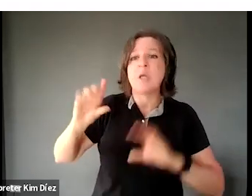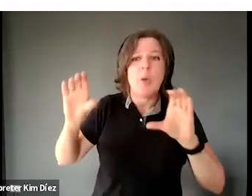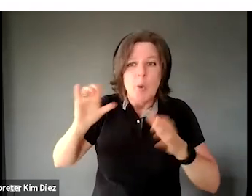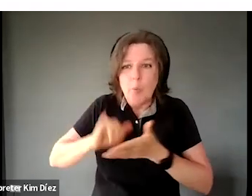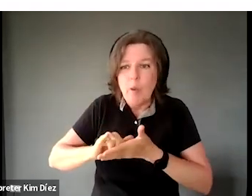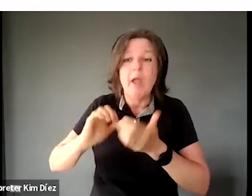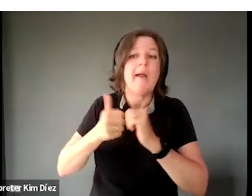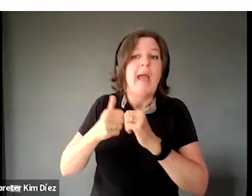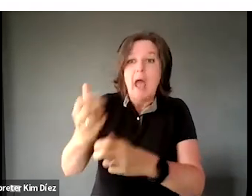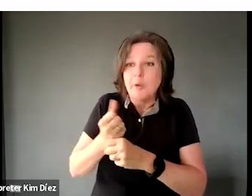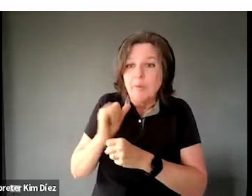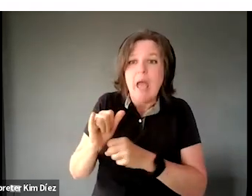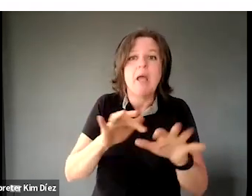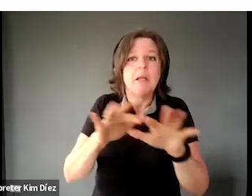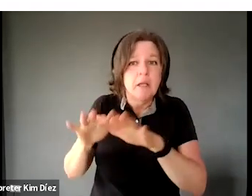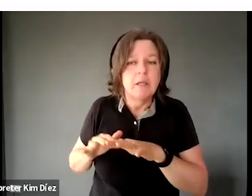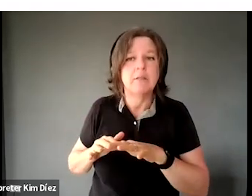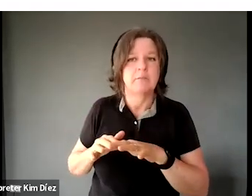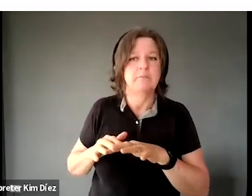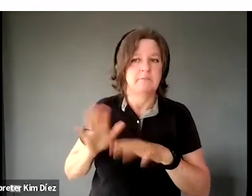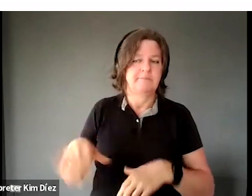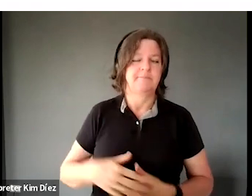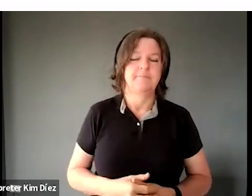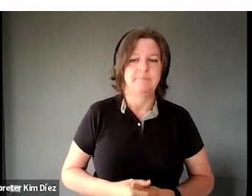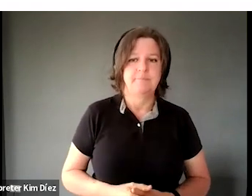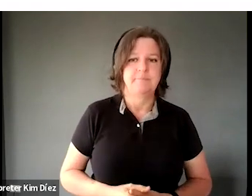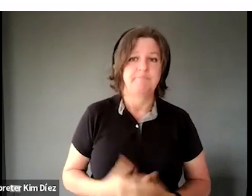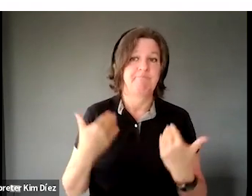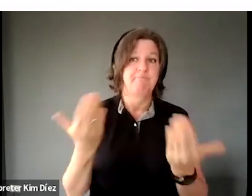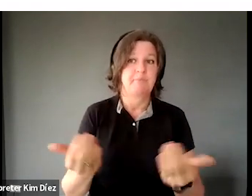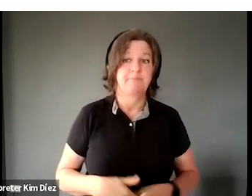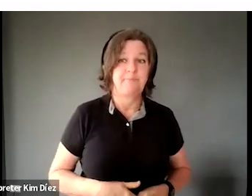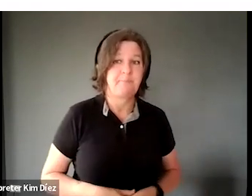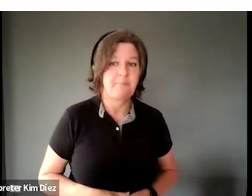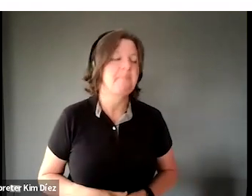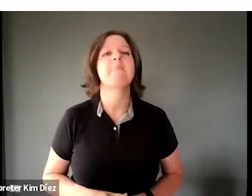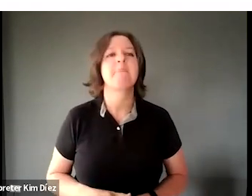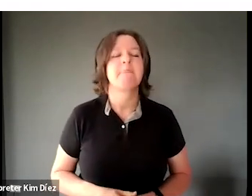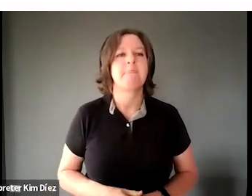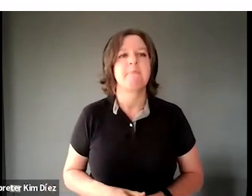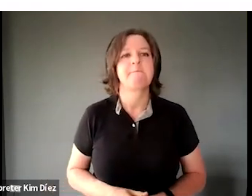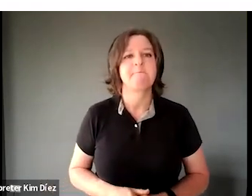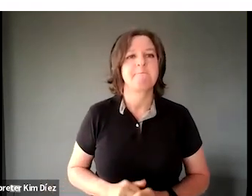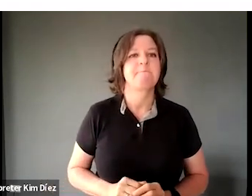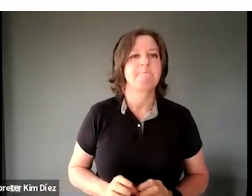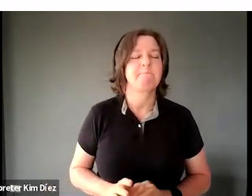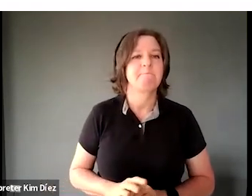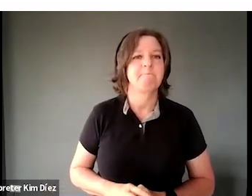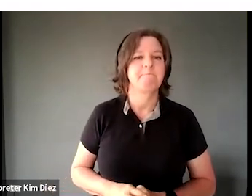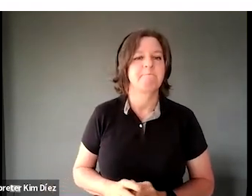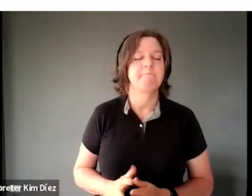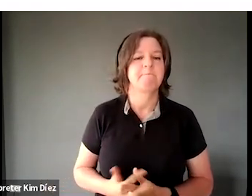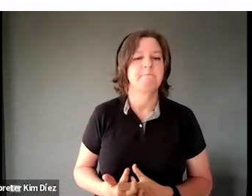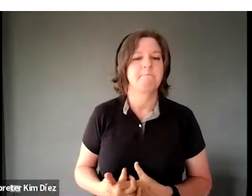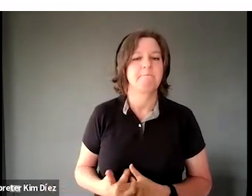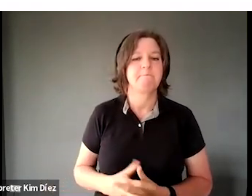cadmium samples in the beans? Where are they done? How can we access them, etc.?